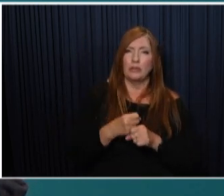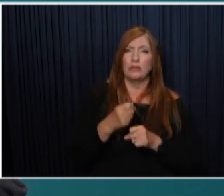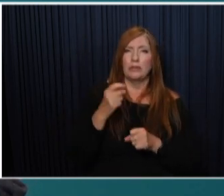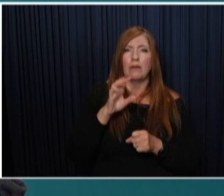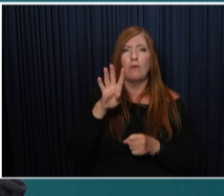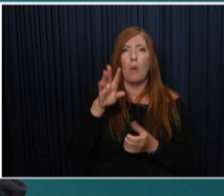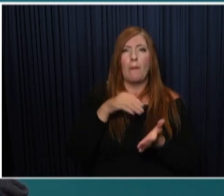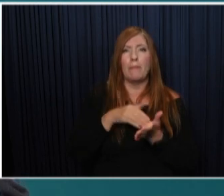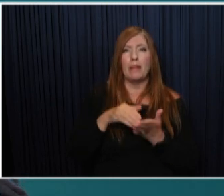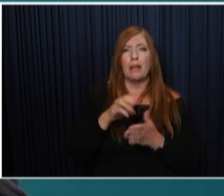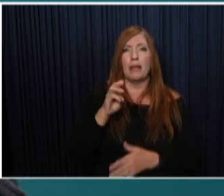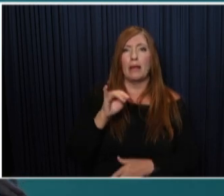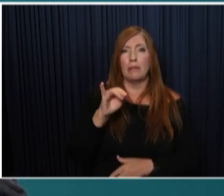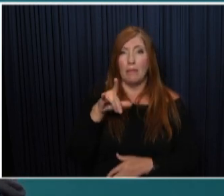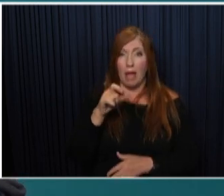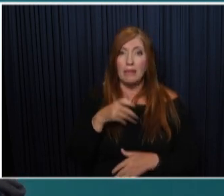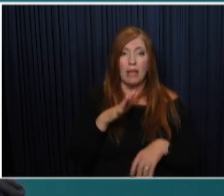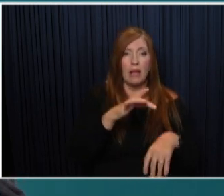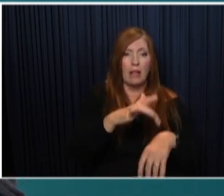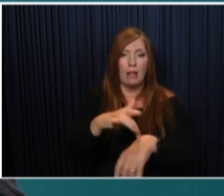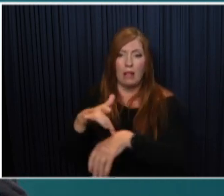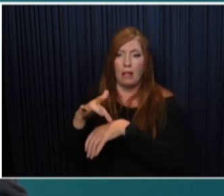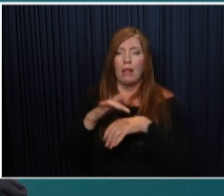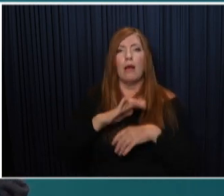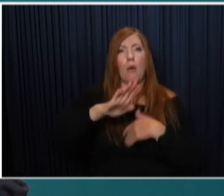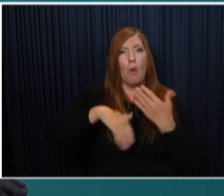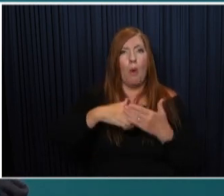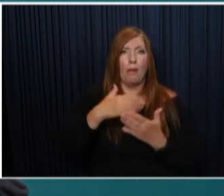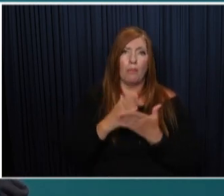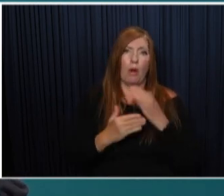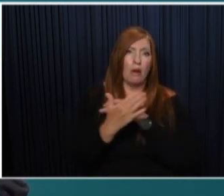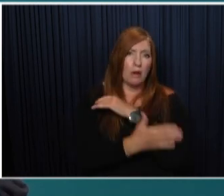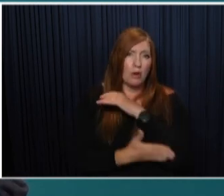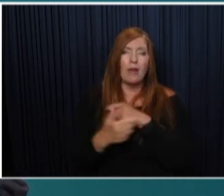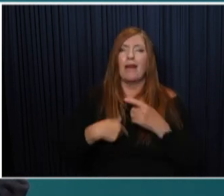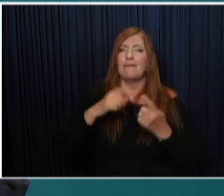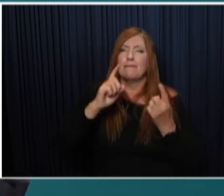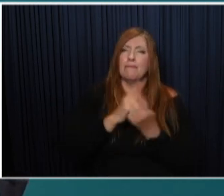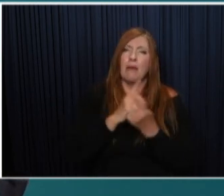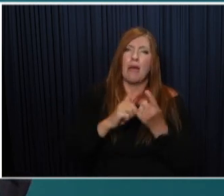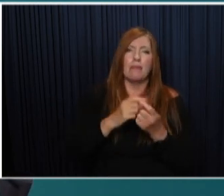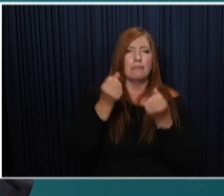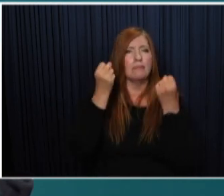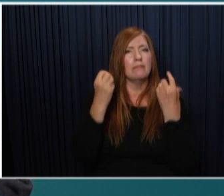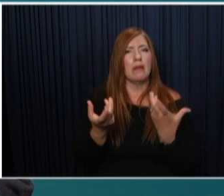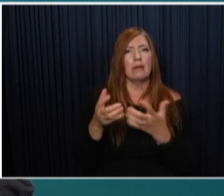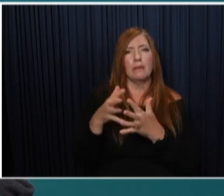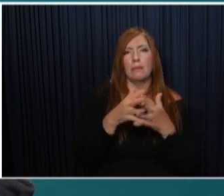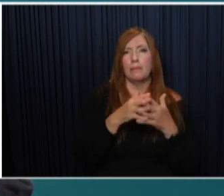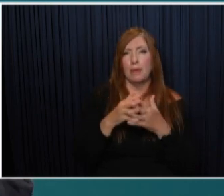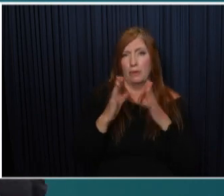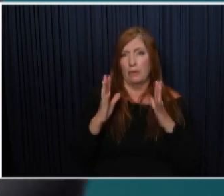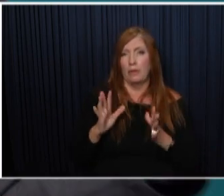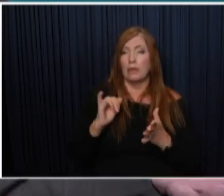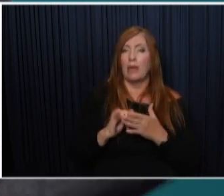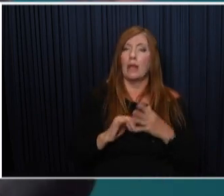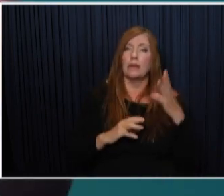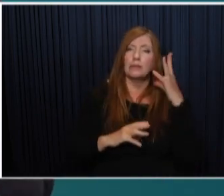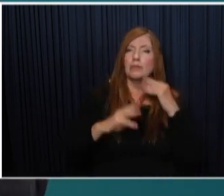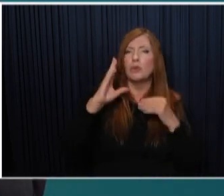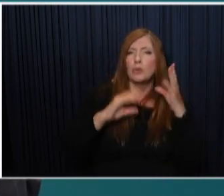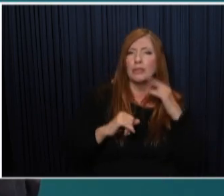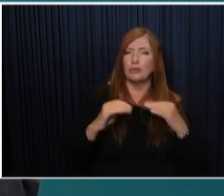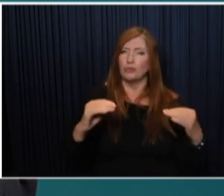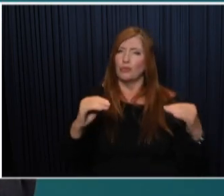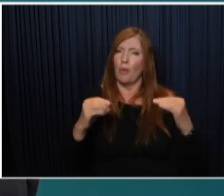like to say there's no part of the country I haven't been to. There's no American I haven't met. And that experience has taught me that when I came